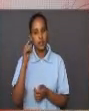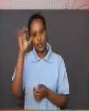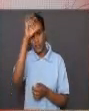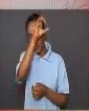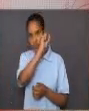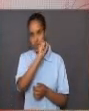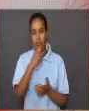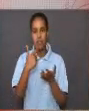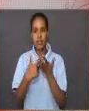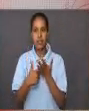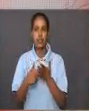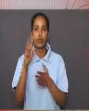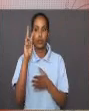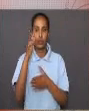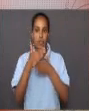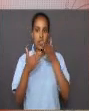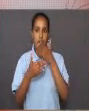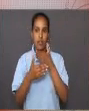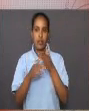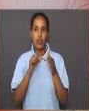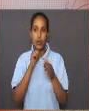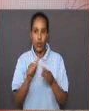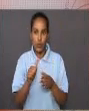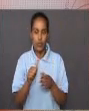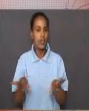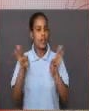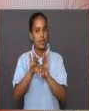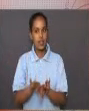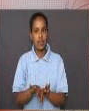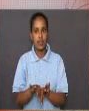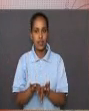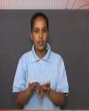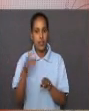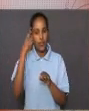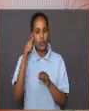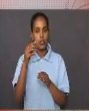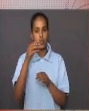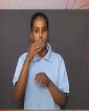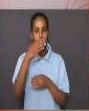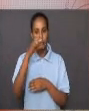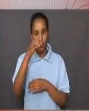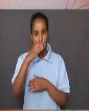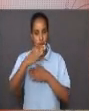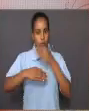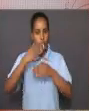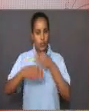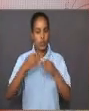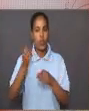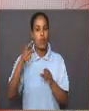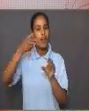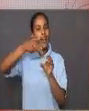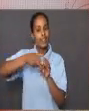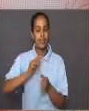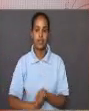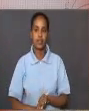As you might have guessed, these two steps are not necessary for the solution